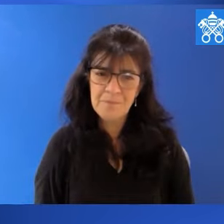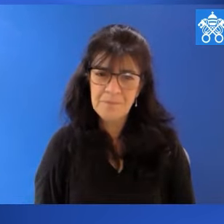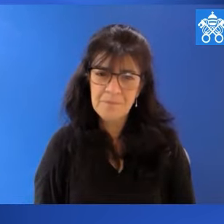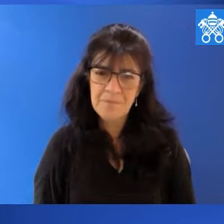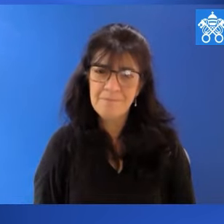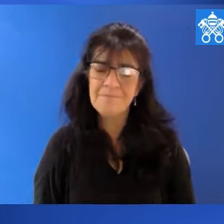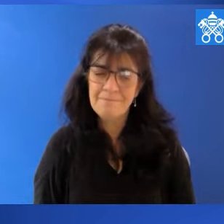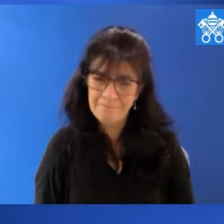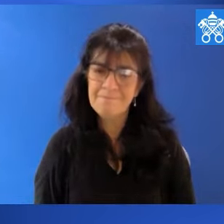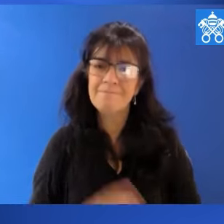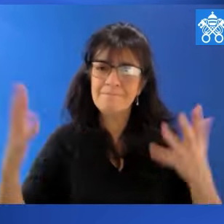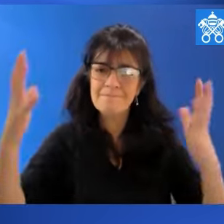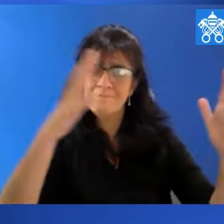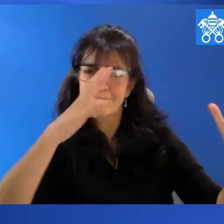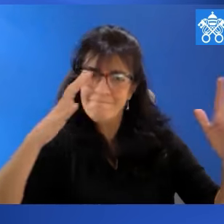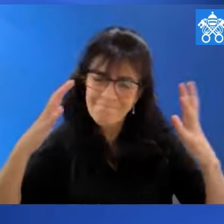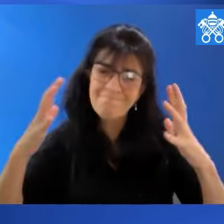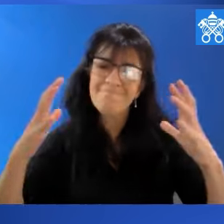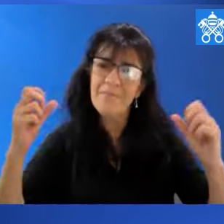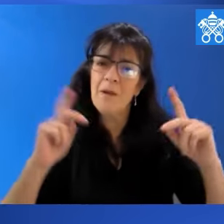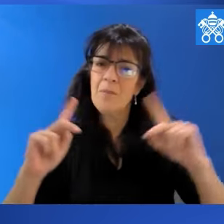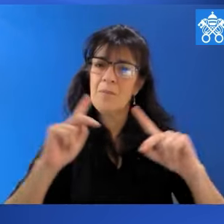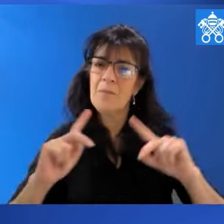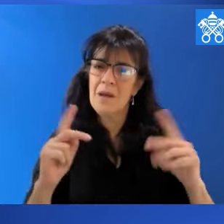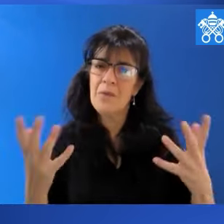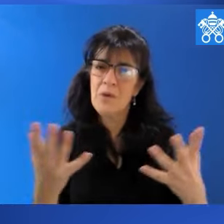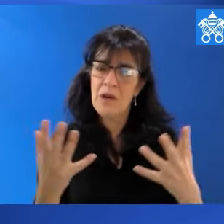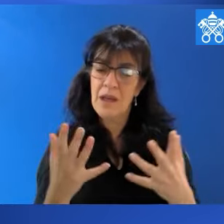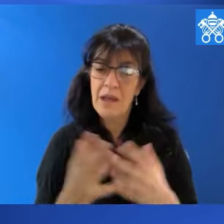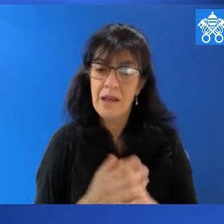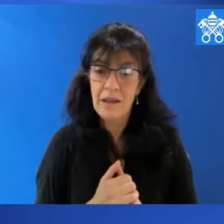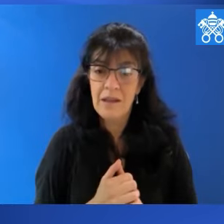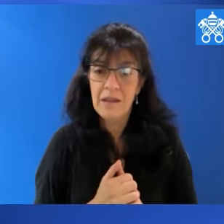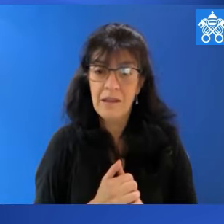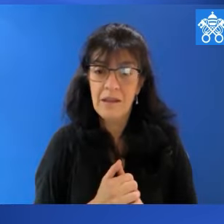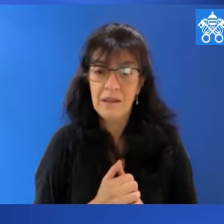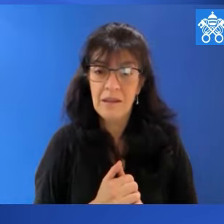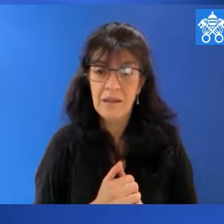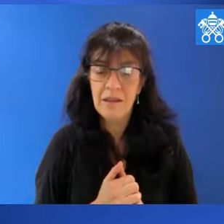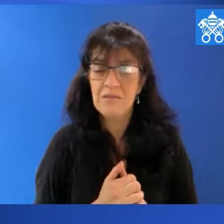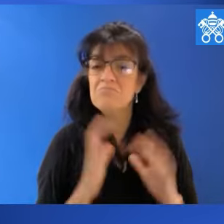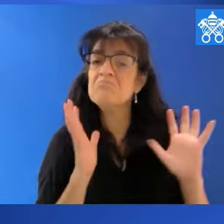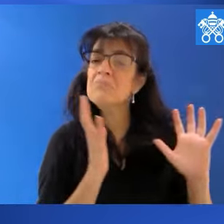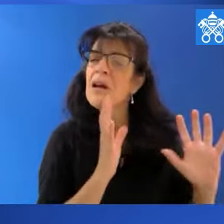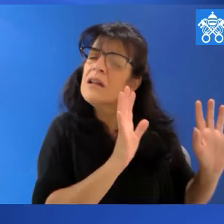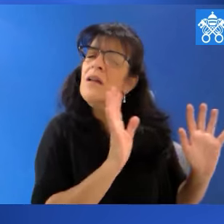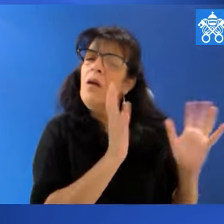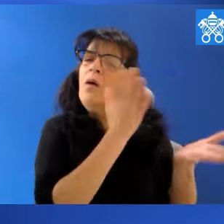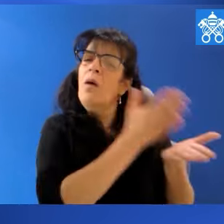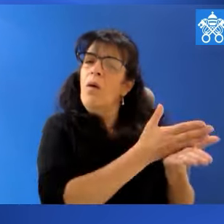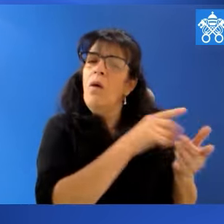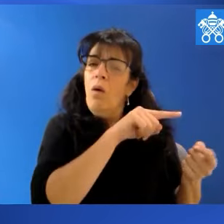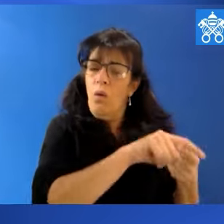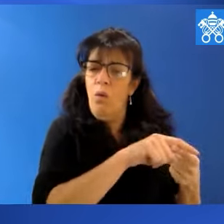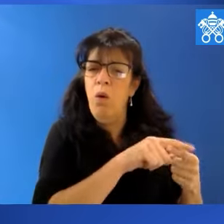Very well received by the people here. Pope Francis actually putting aside the series of catechesis he has been doing